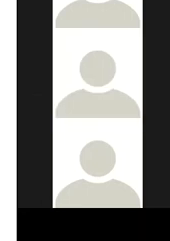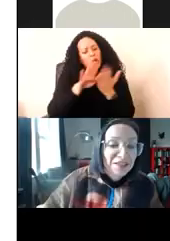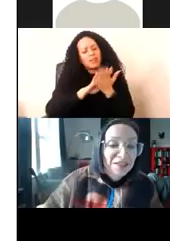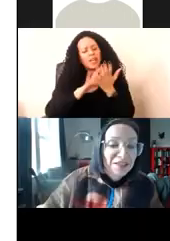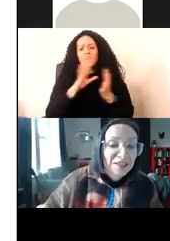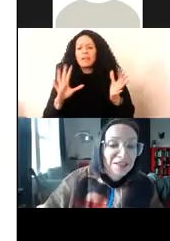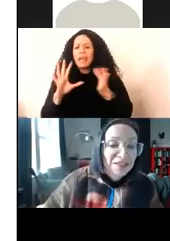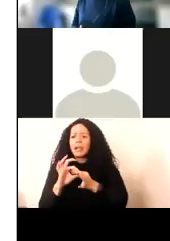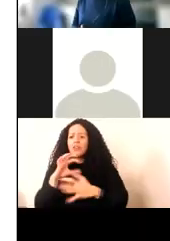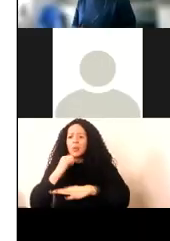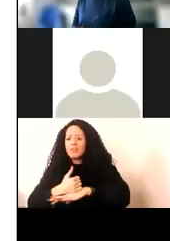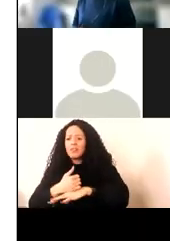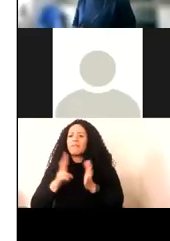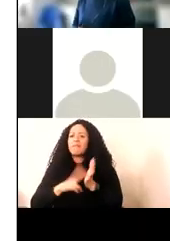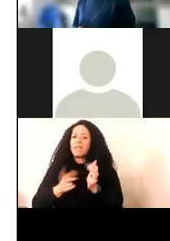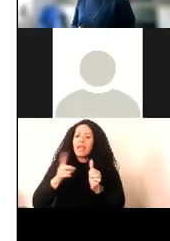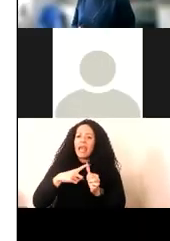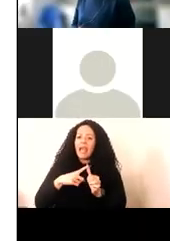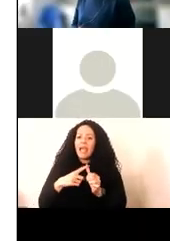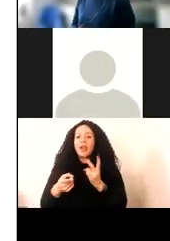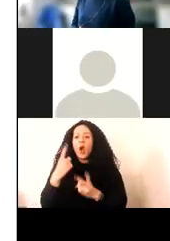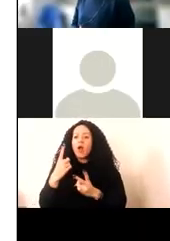V&A and other custodians of heritage.